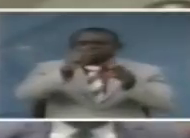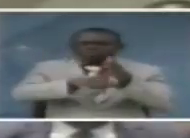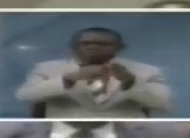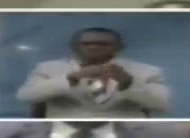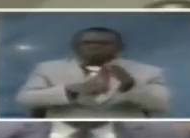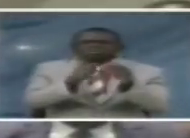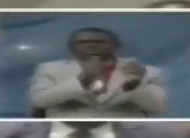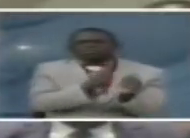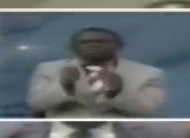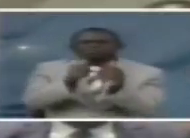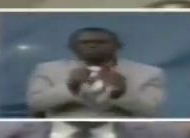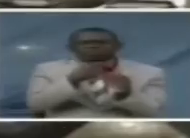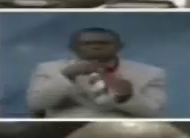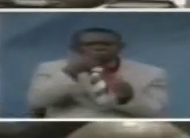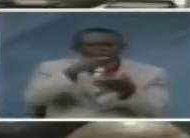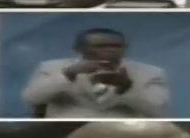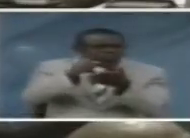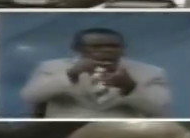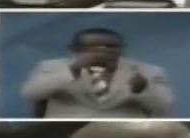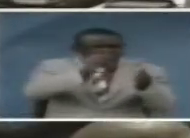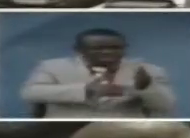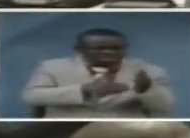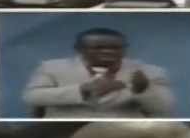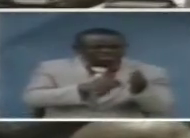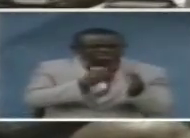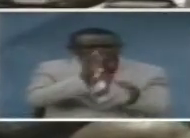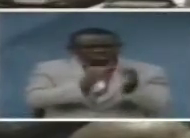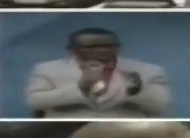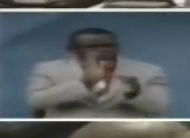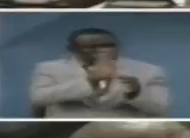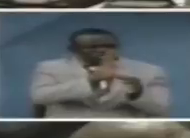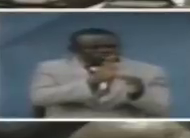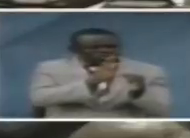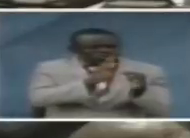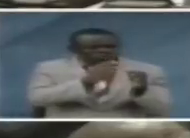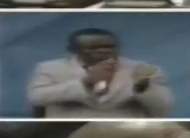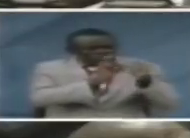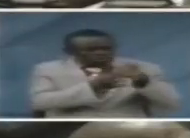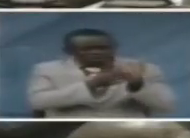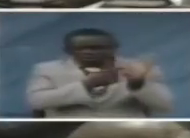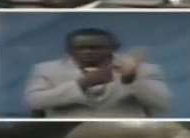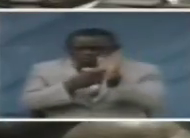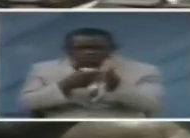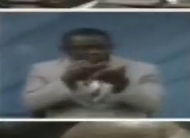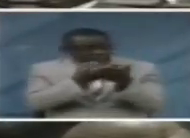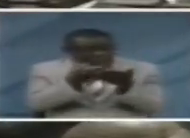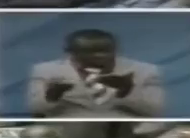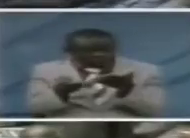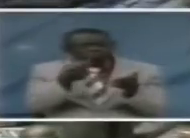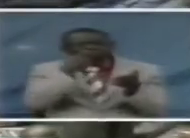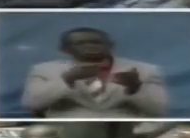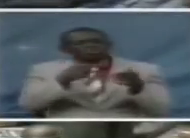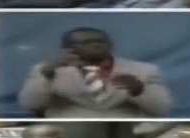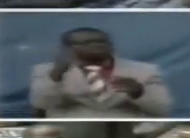VAT Act and the Customs and Excise Act for taxpayers that fail to furnish